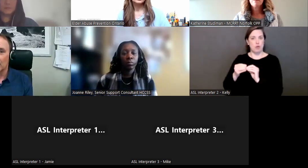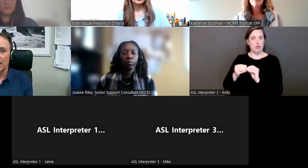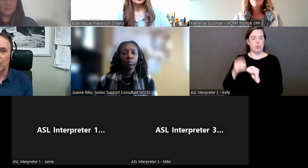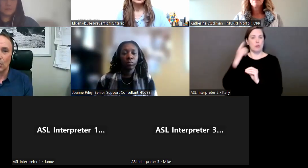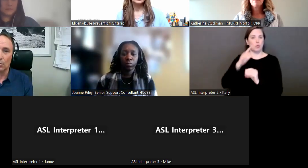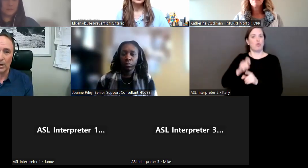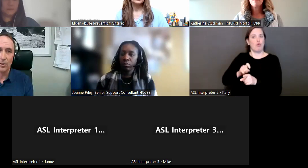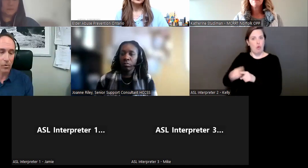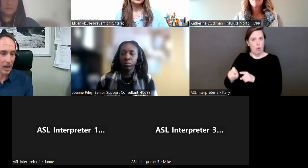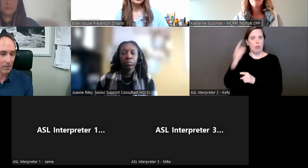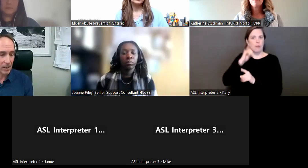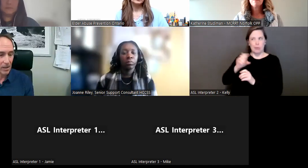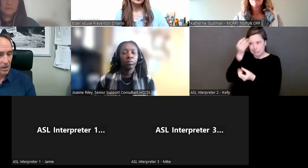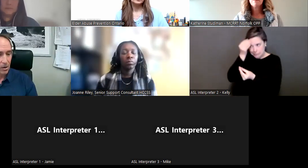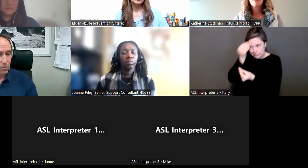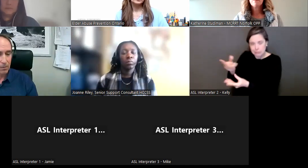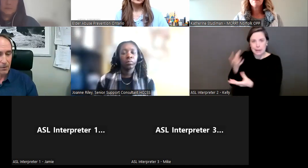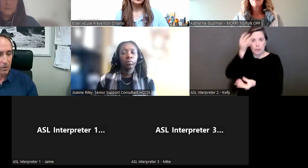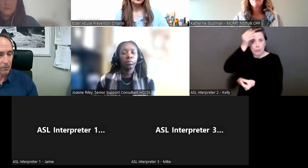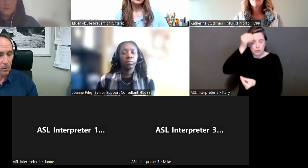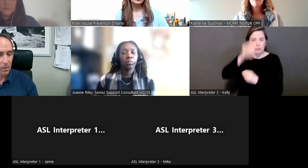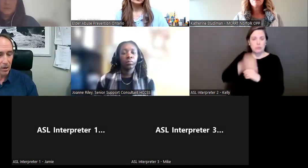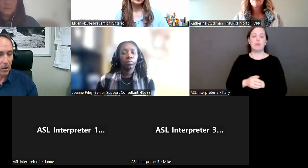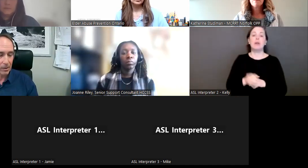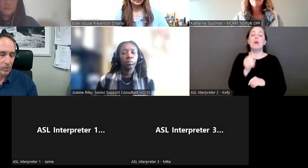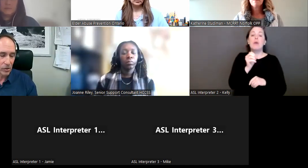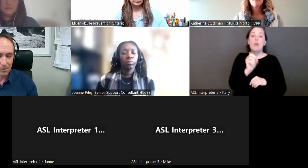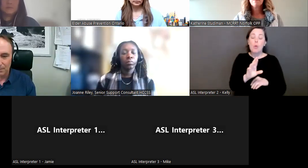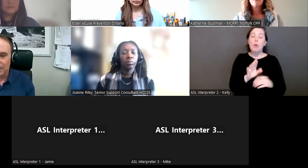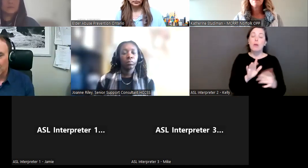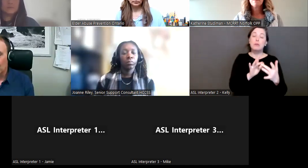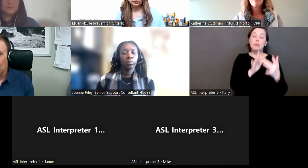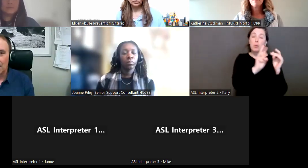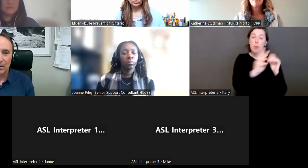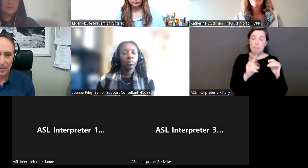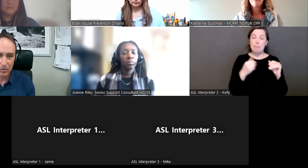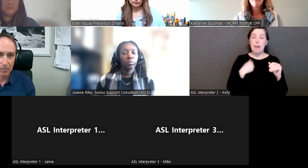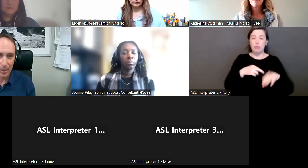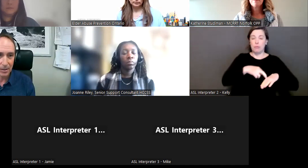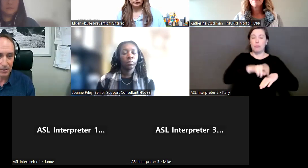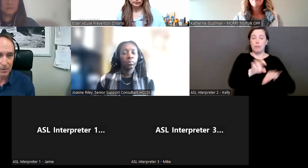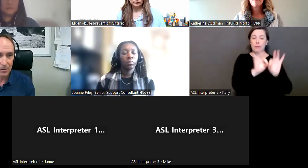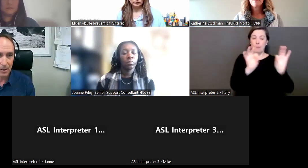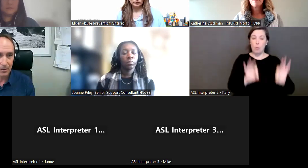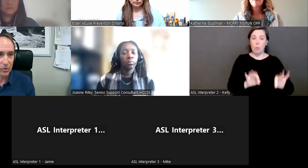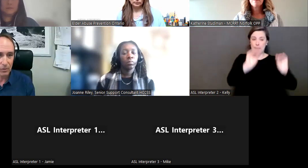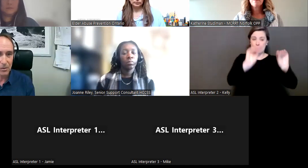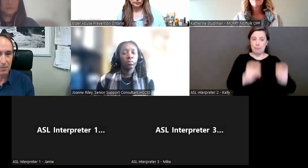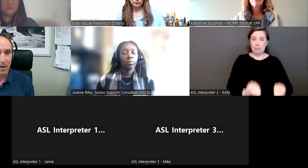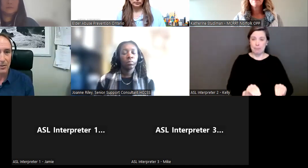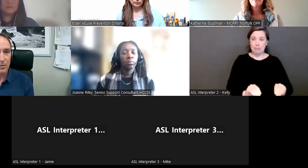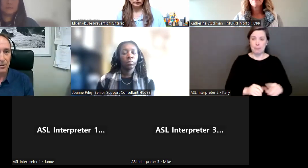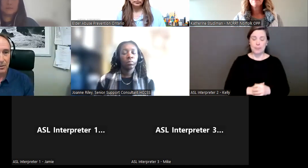can reach, or we also have a referral form online, which is primarily used by other